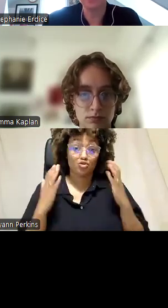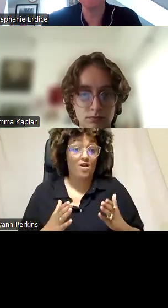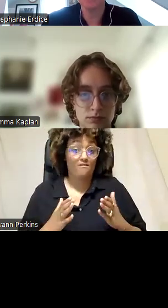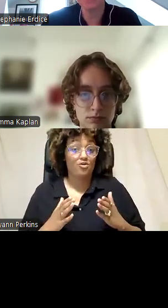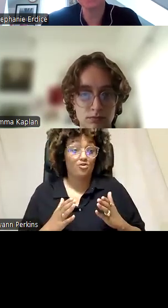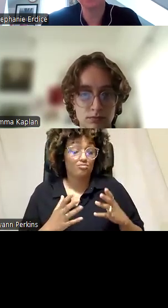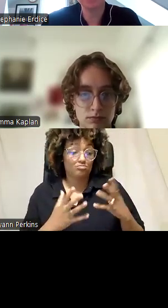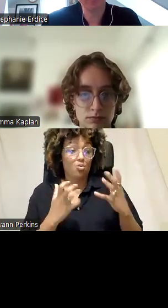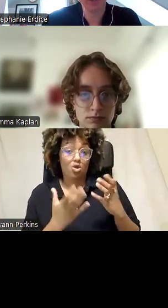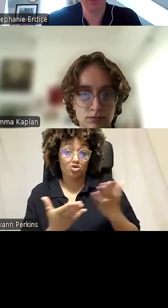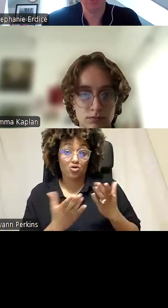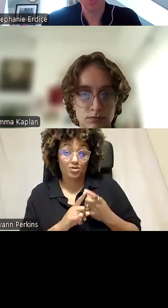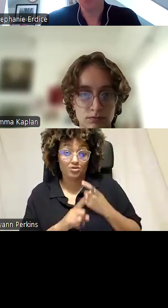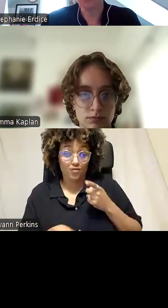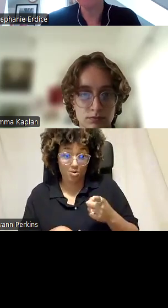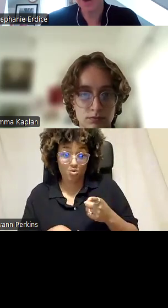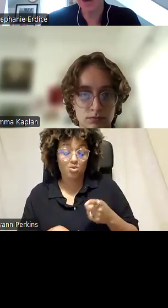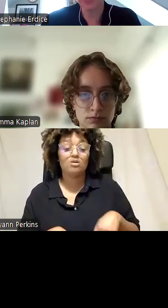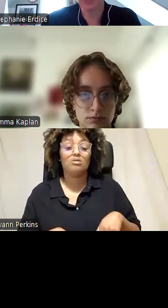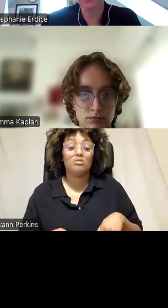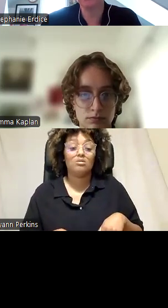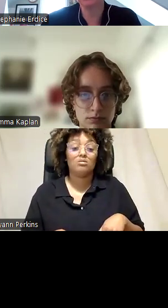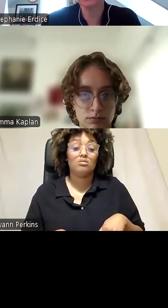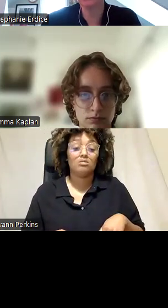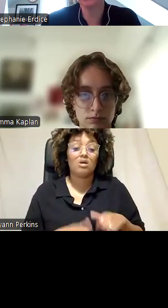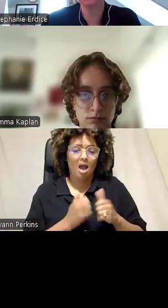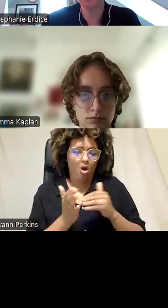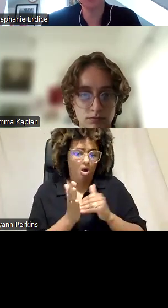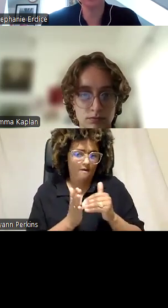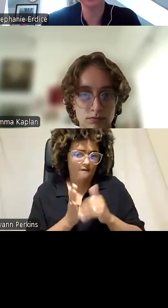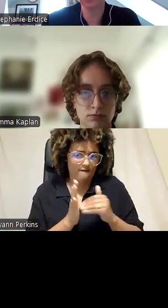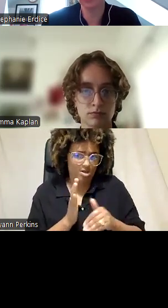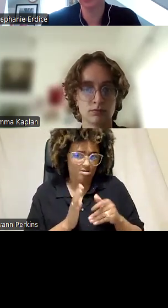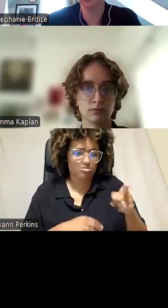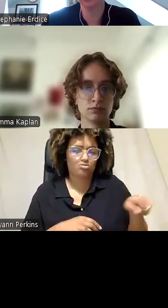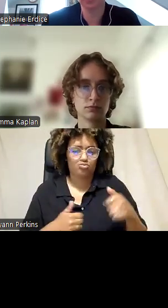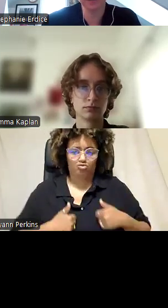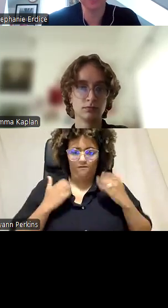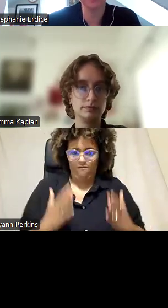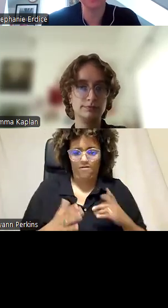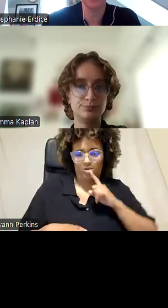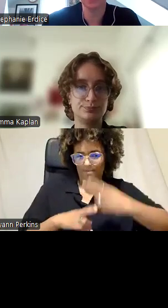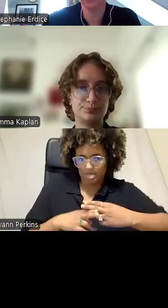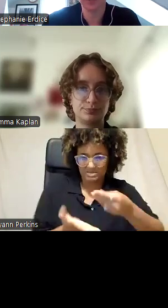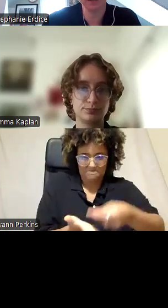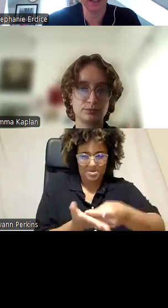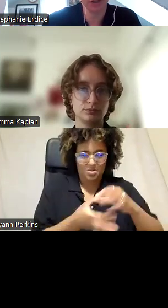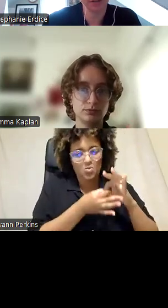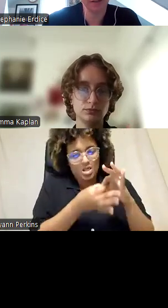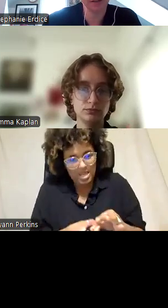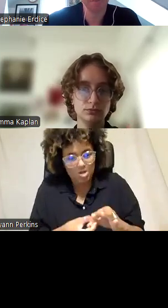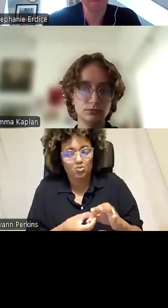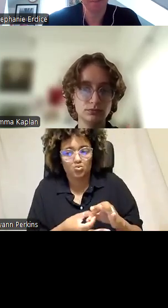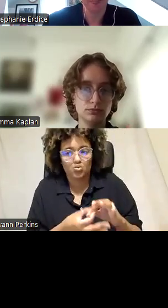you find that money is a barrier or a factor to them receiving the support, resources, or services that they need for healing